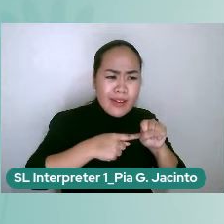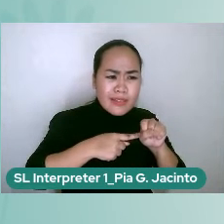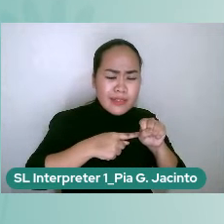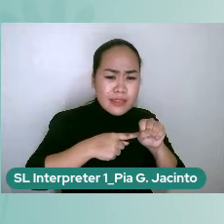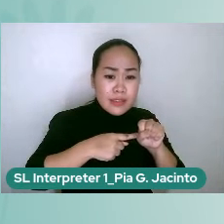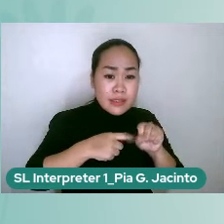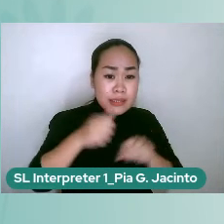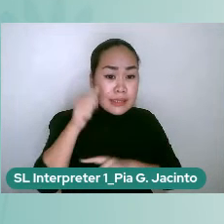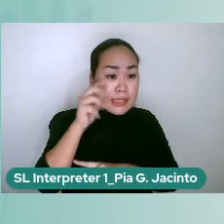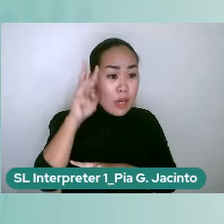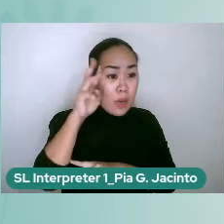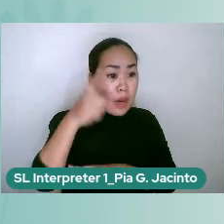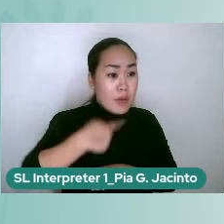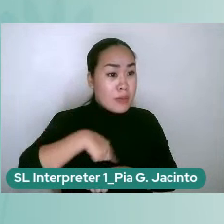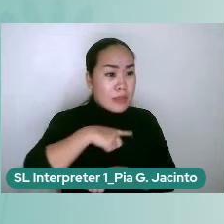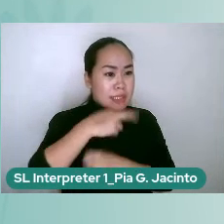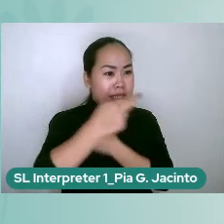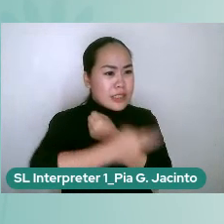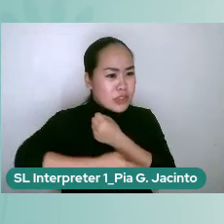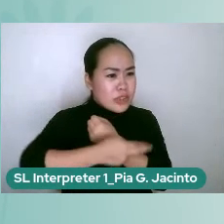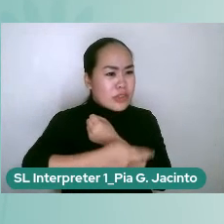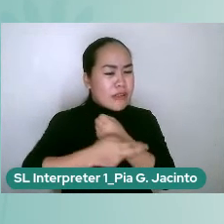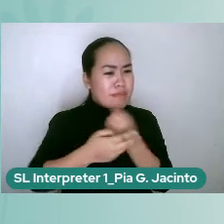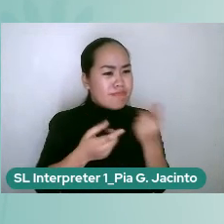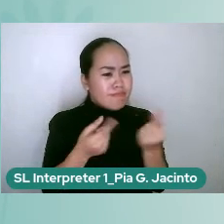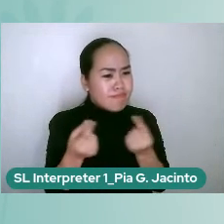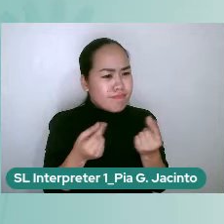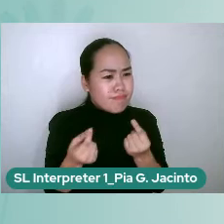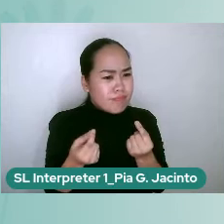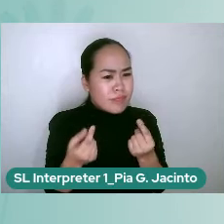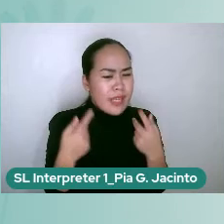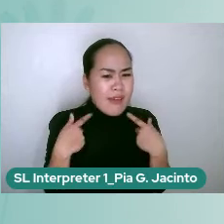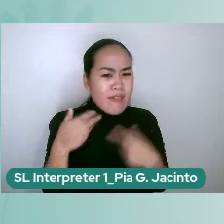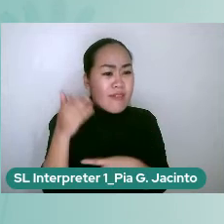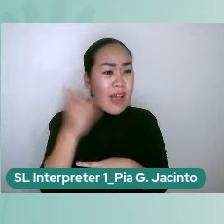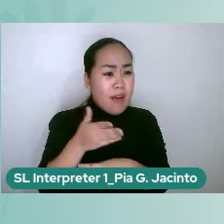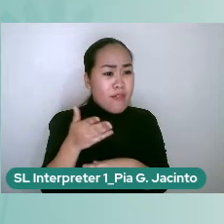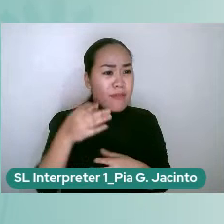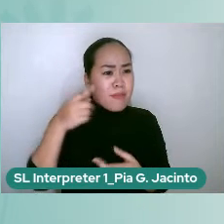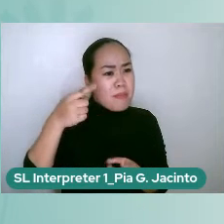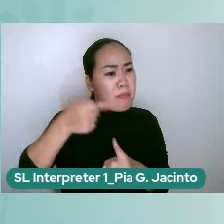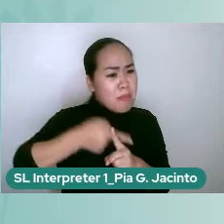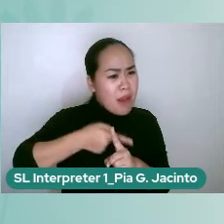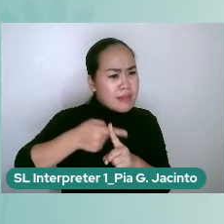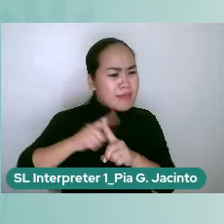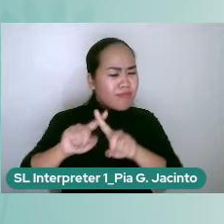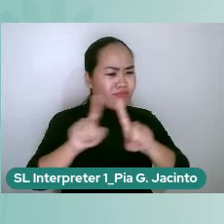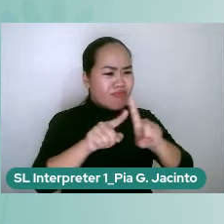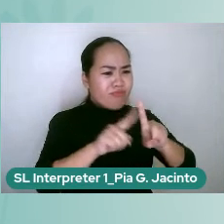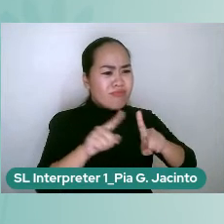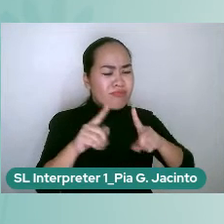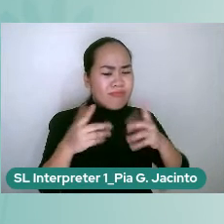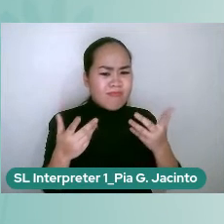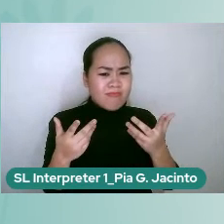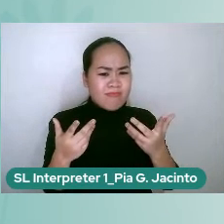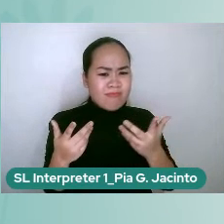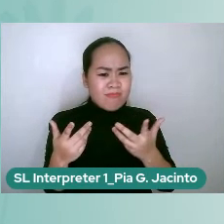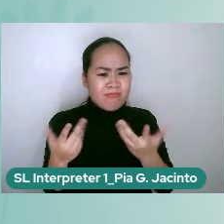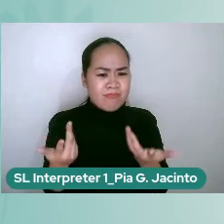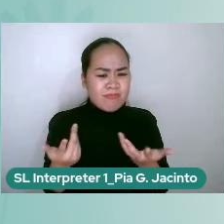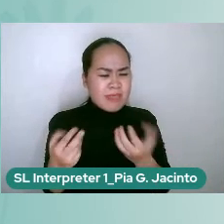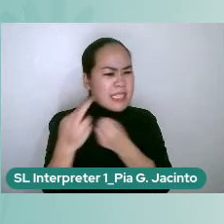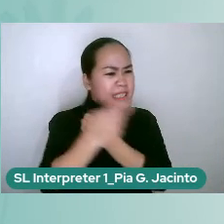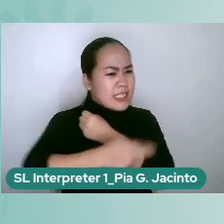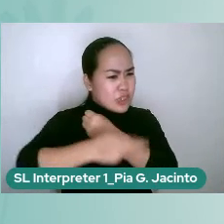regional action is important, and just in the past months, we've seen many regional offices, including in the WHO region of the